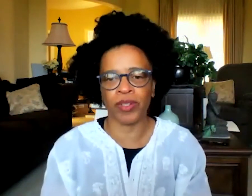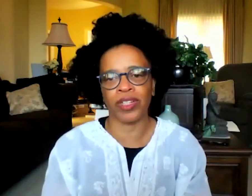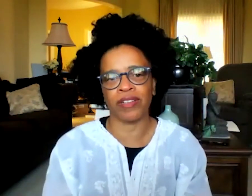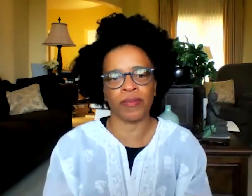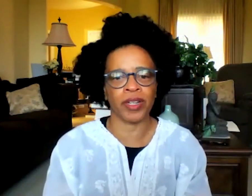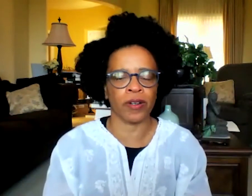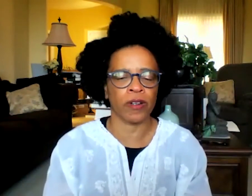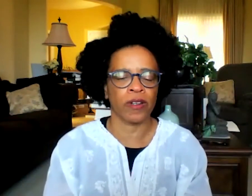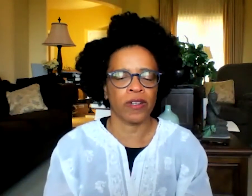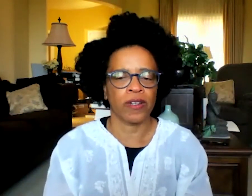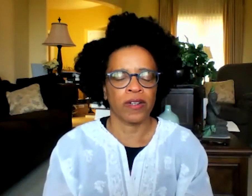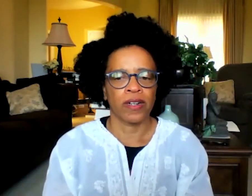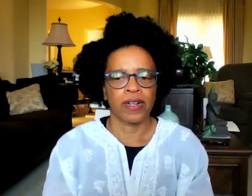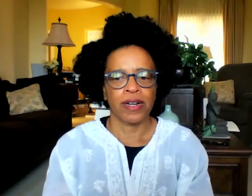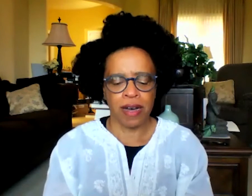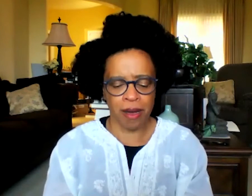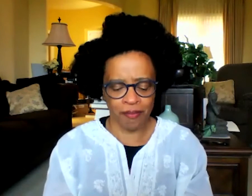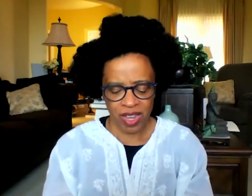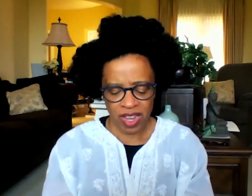kinship community from here.